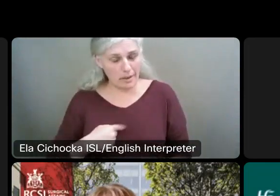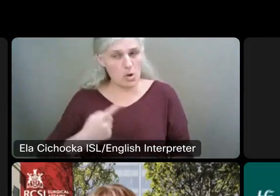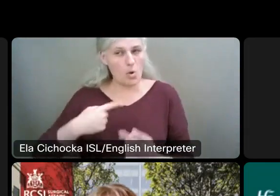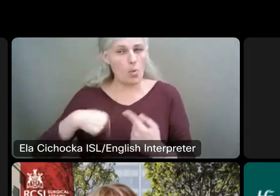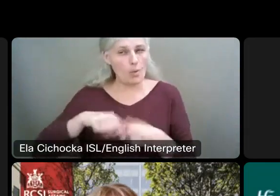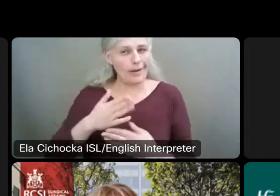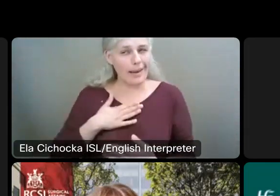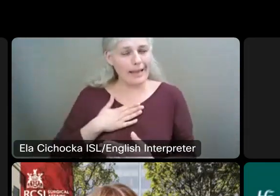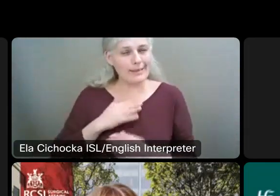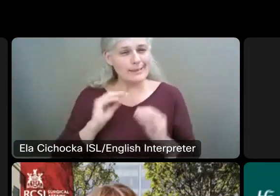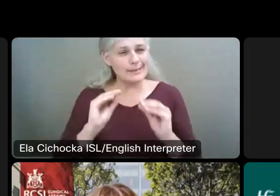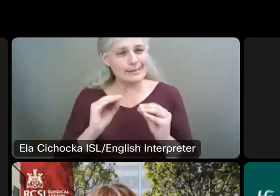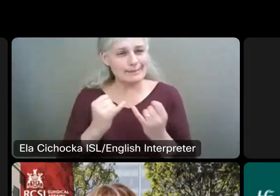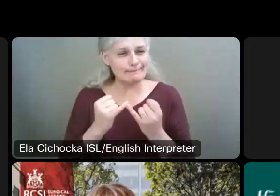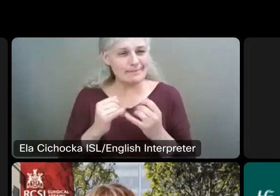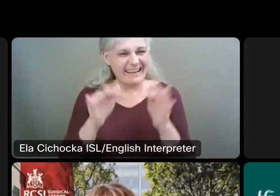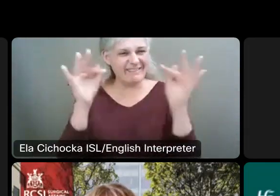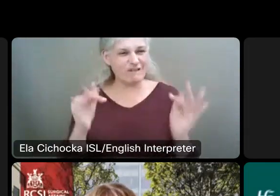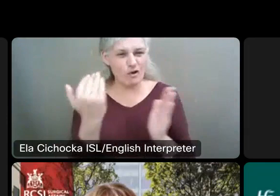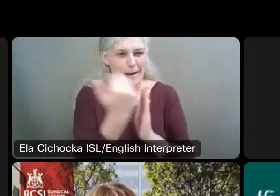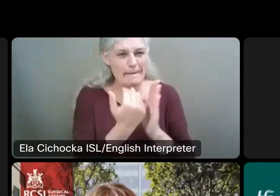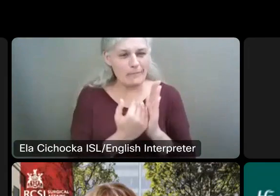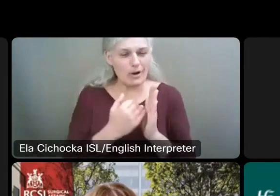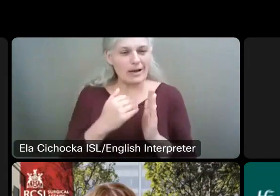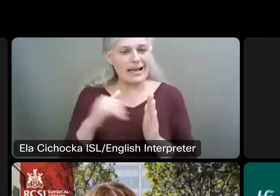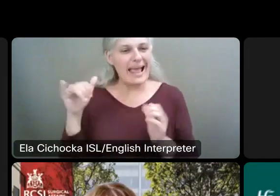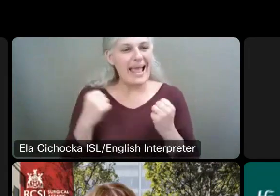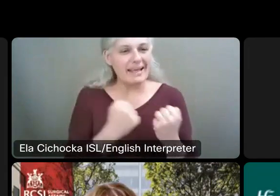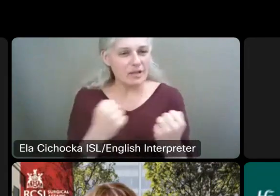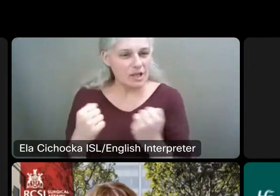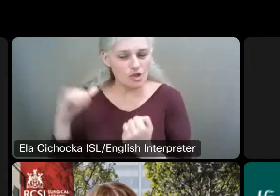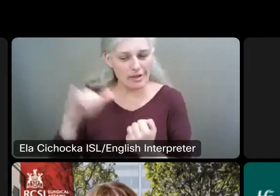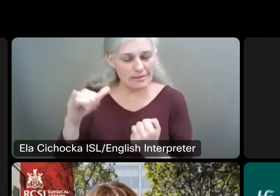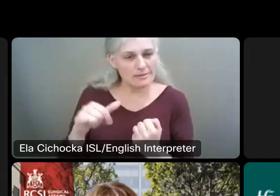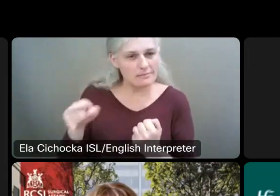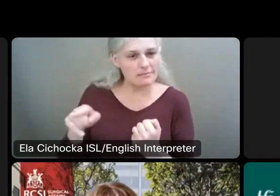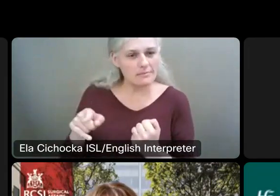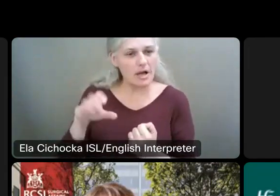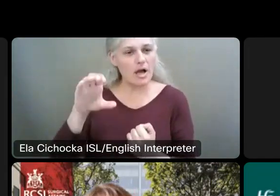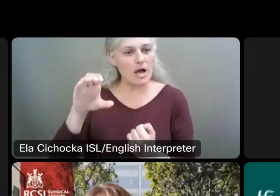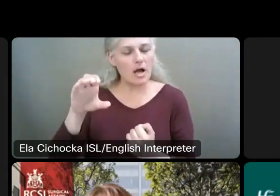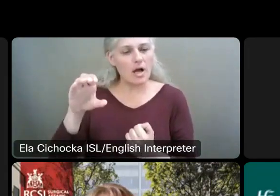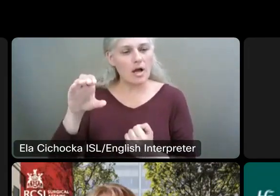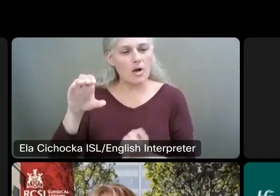teach a framework that comes from aviation that people really like. It's called CUSS,